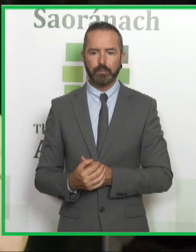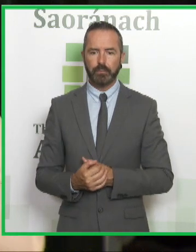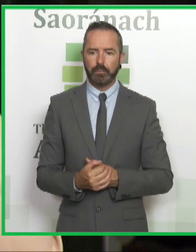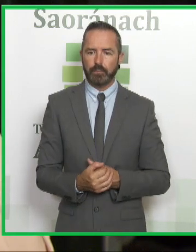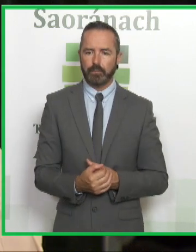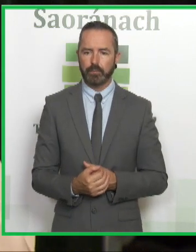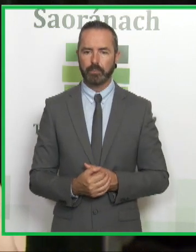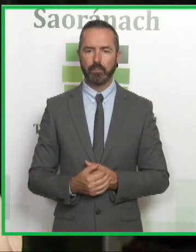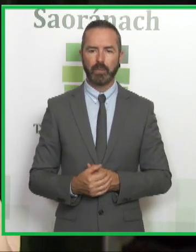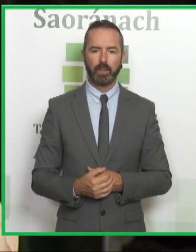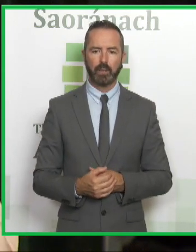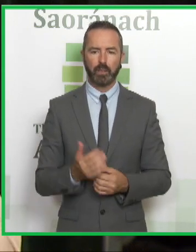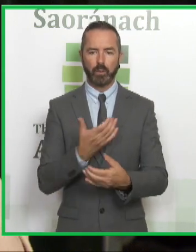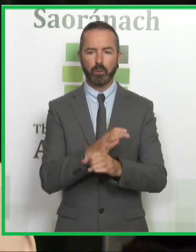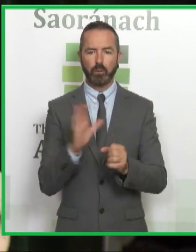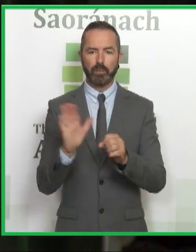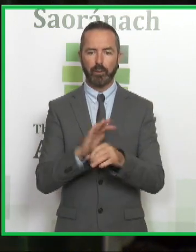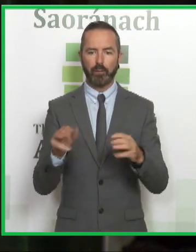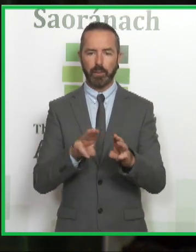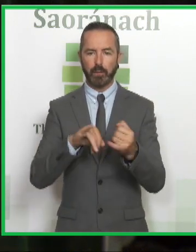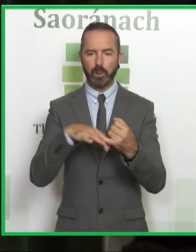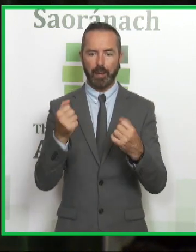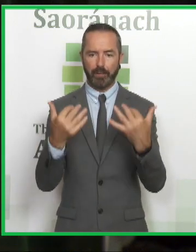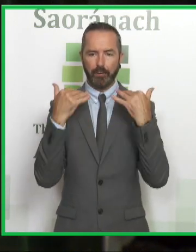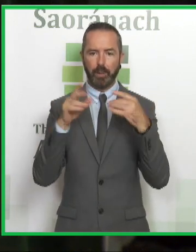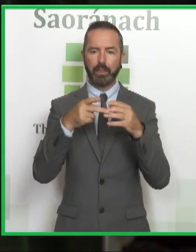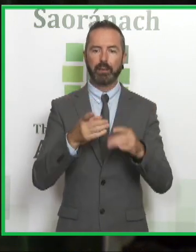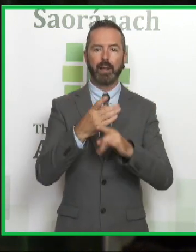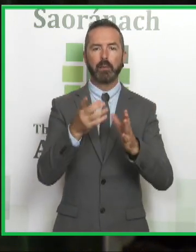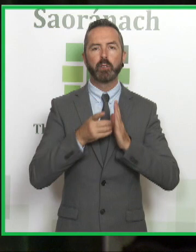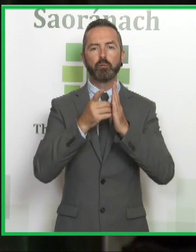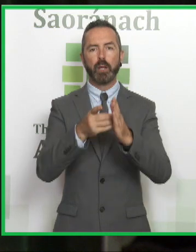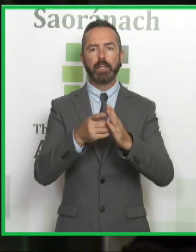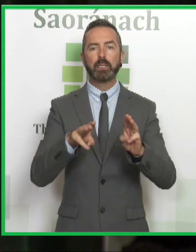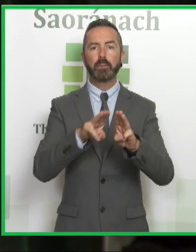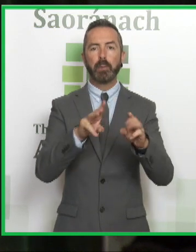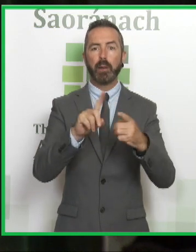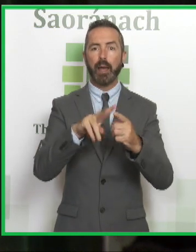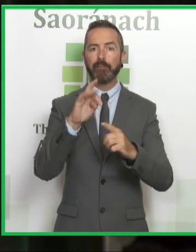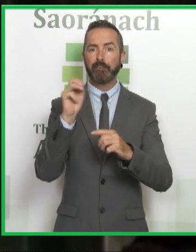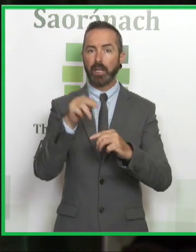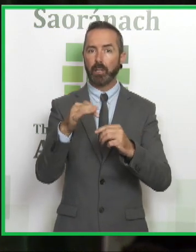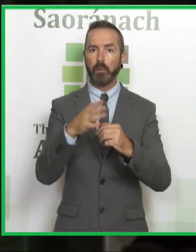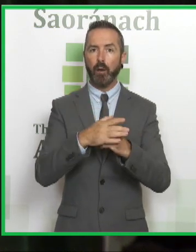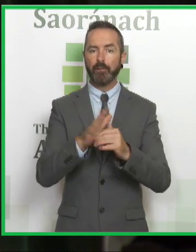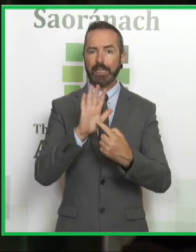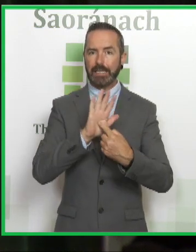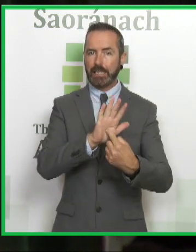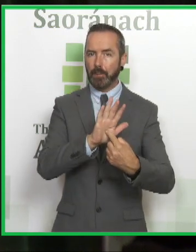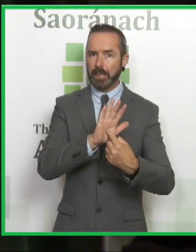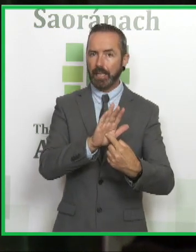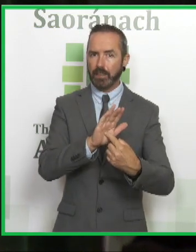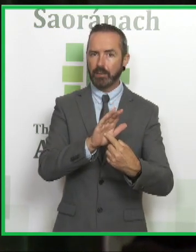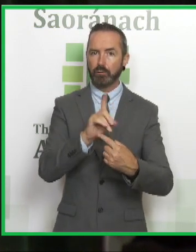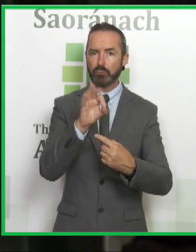awash with people that have information so they can direct people and victims of drug-related intimidation to